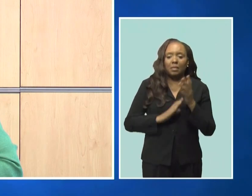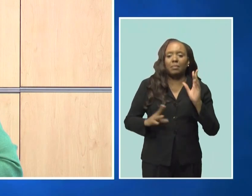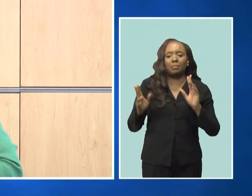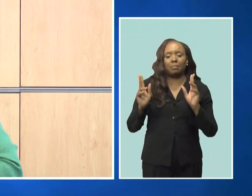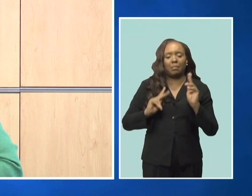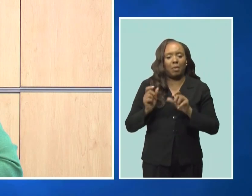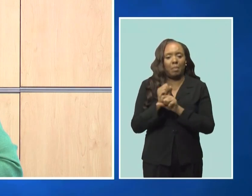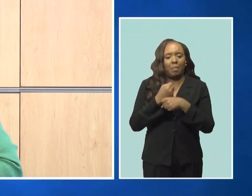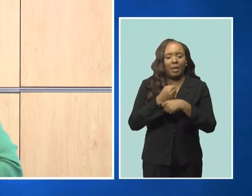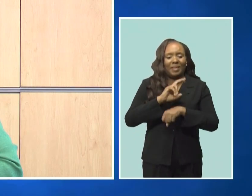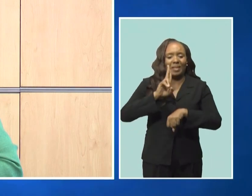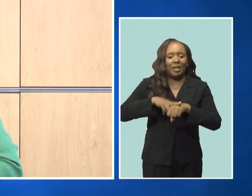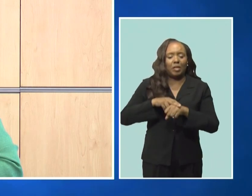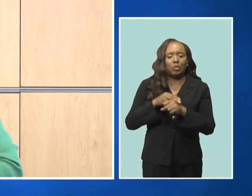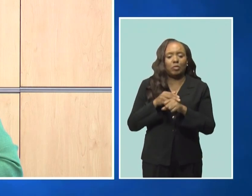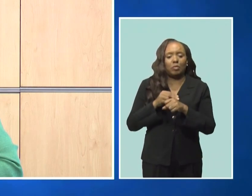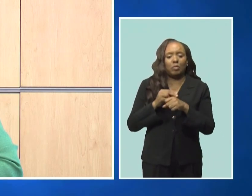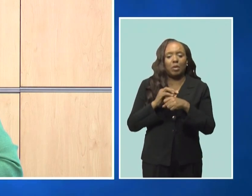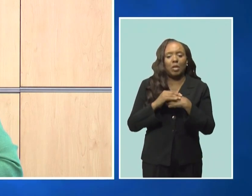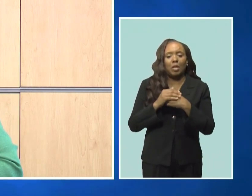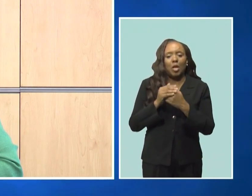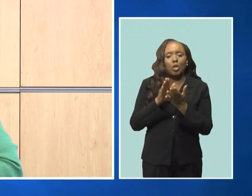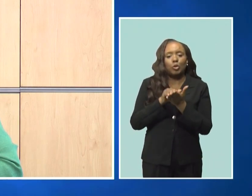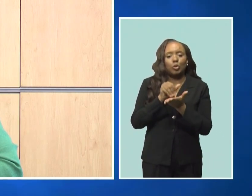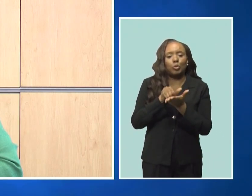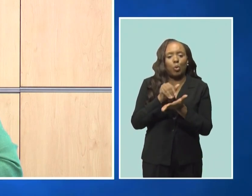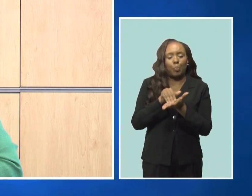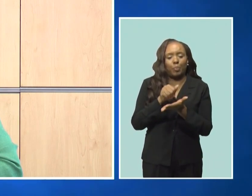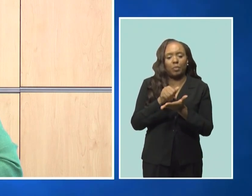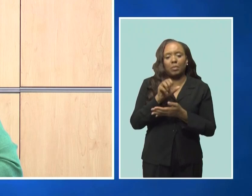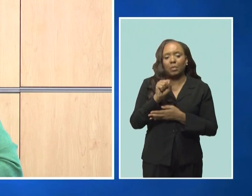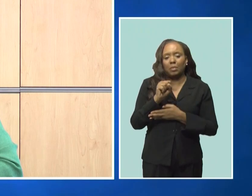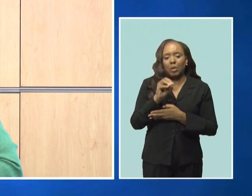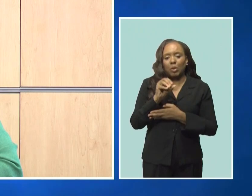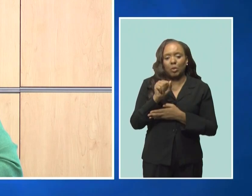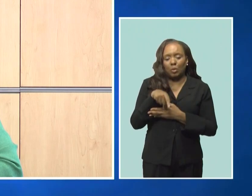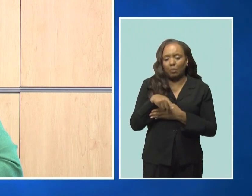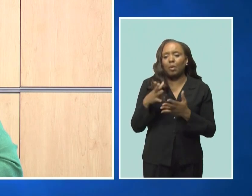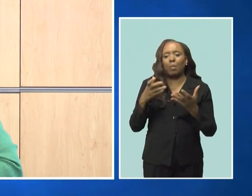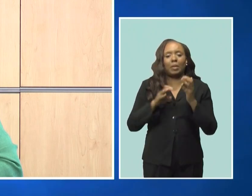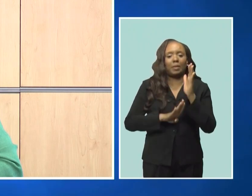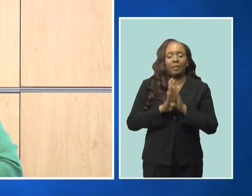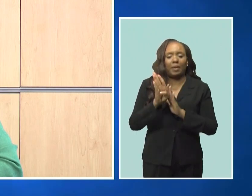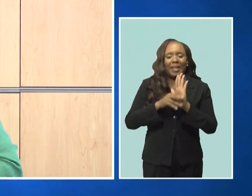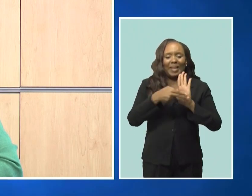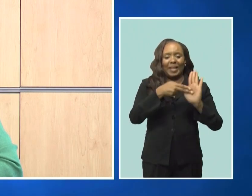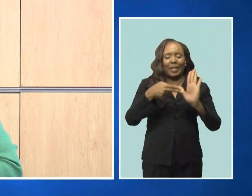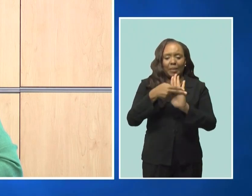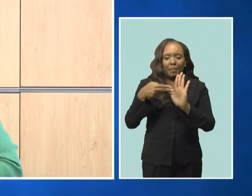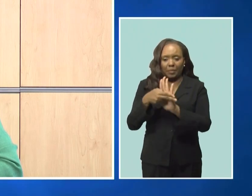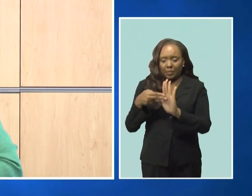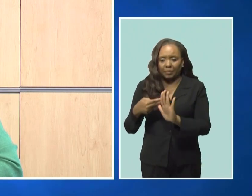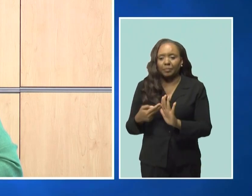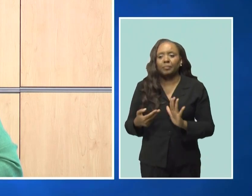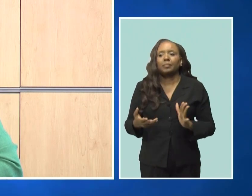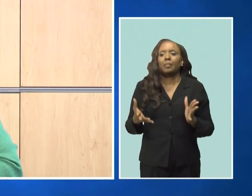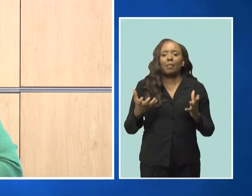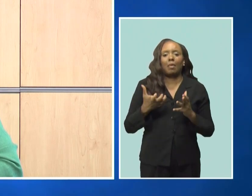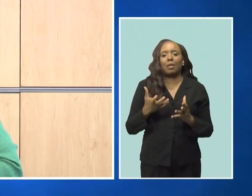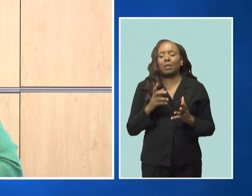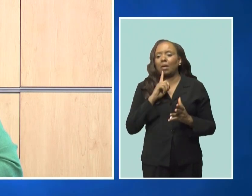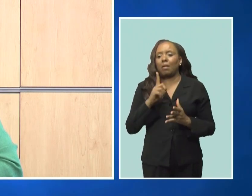soaps and so on, and these are the ones that we want to work on to be able to develop labels that we can push those into the